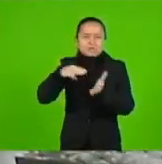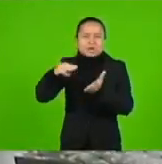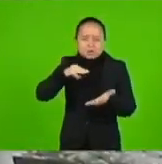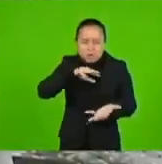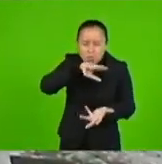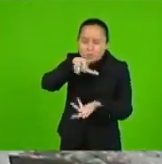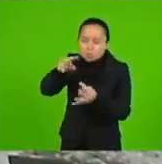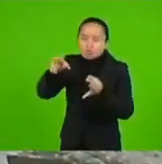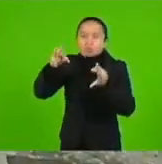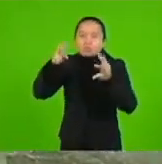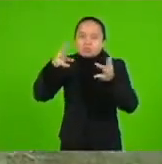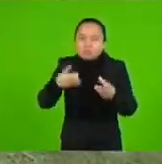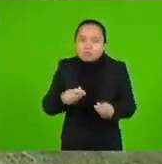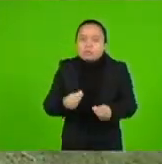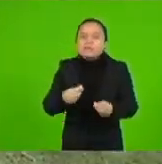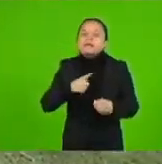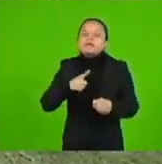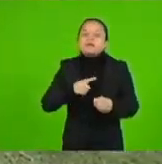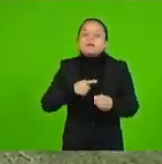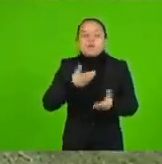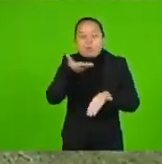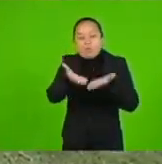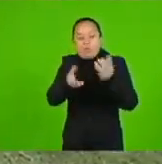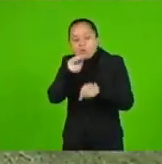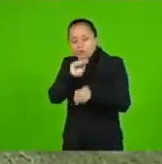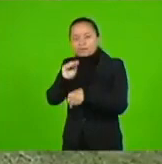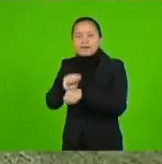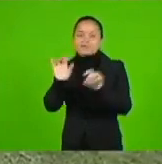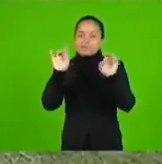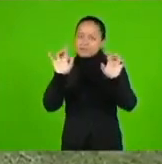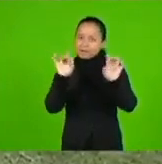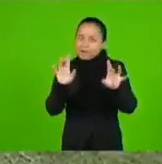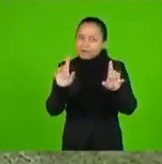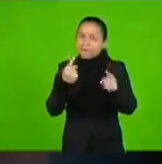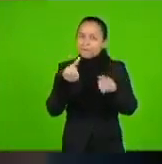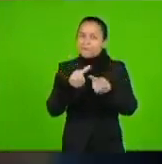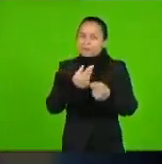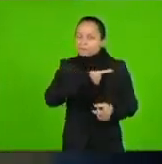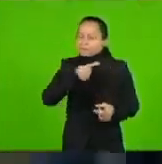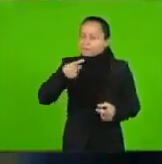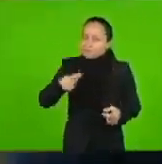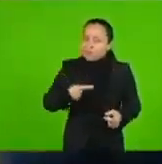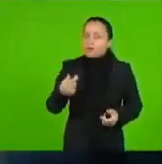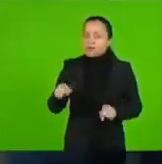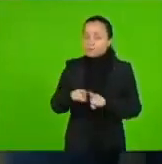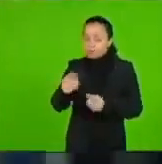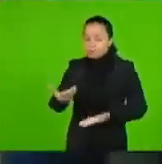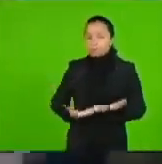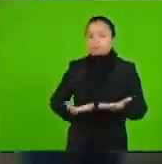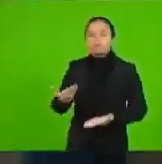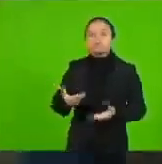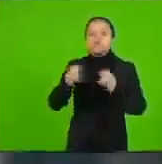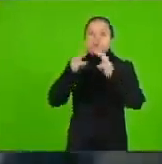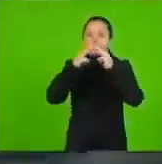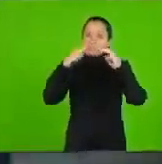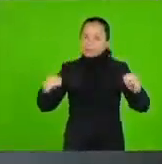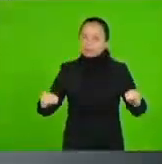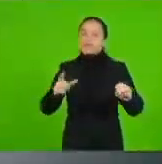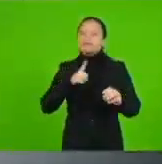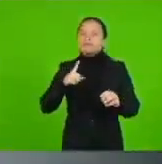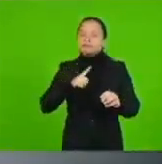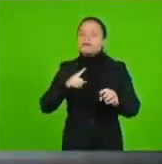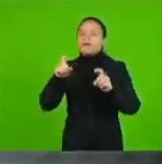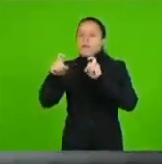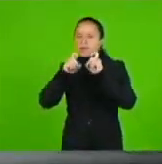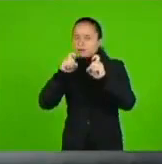for the families from part of our pastors and members. And our seminars, events